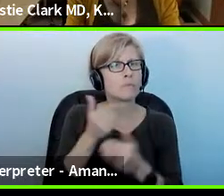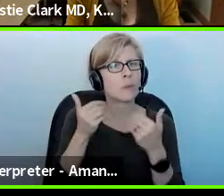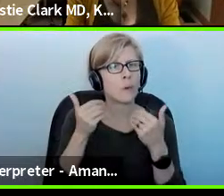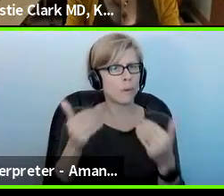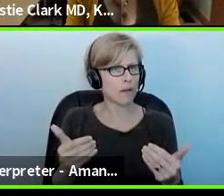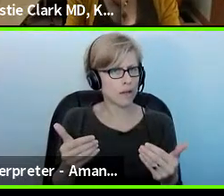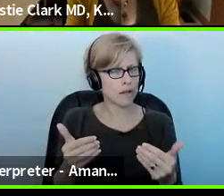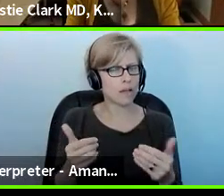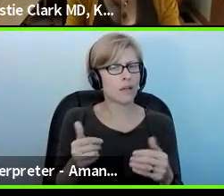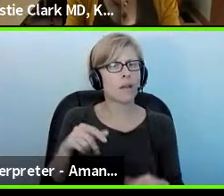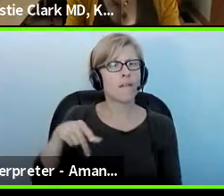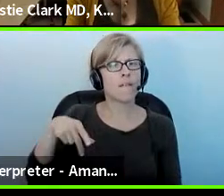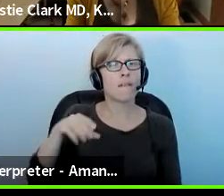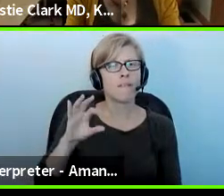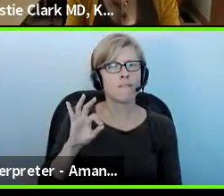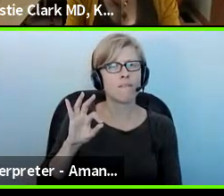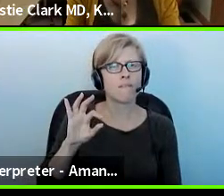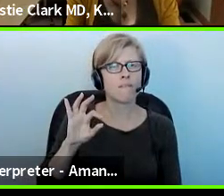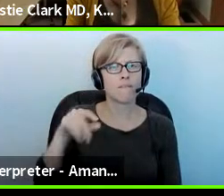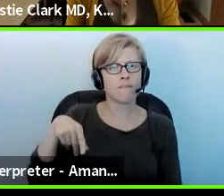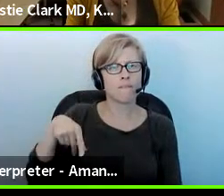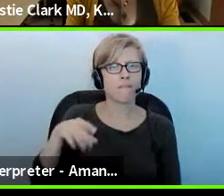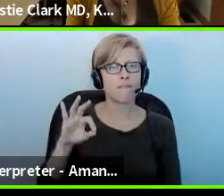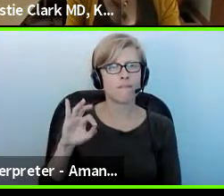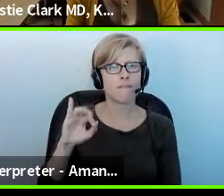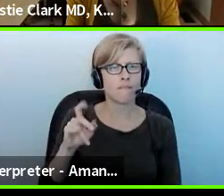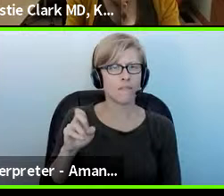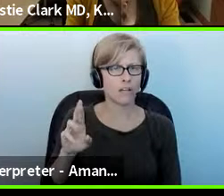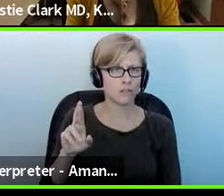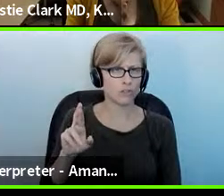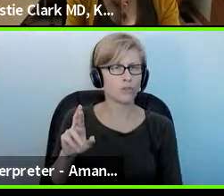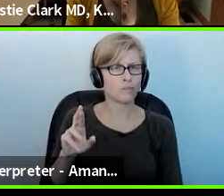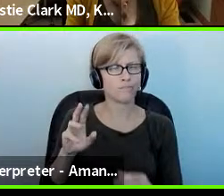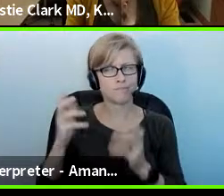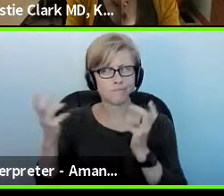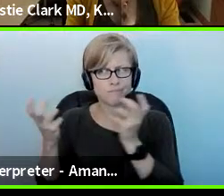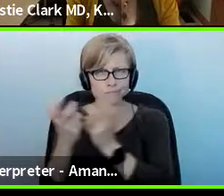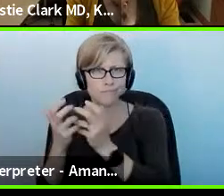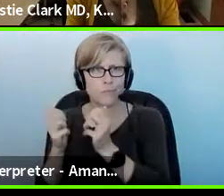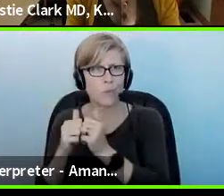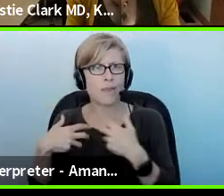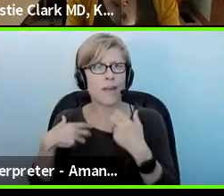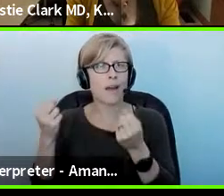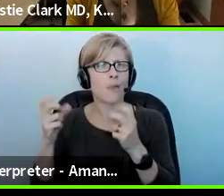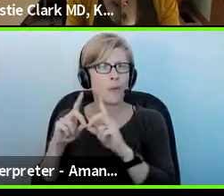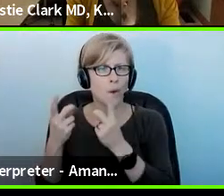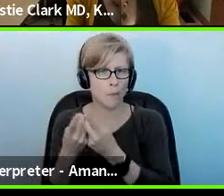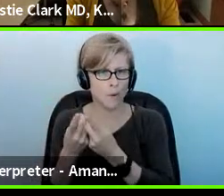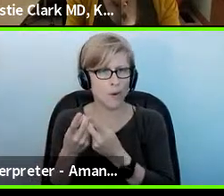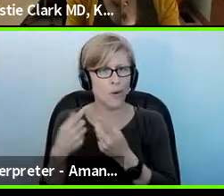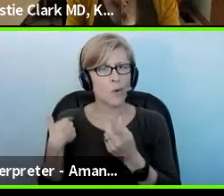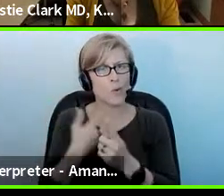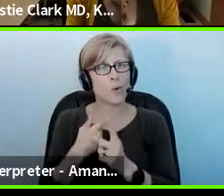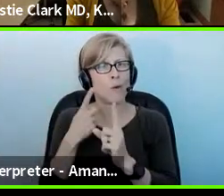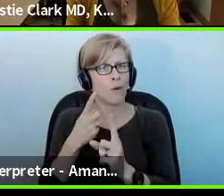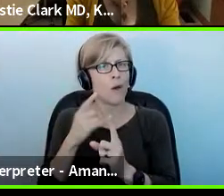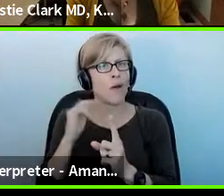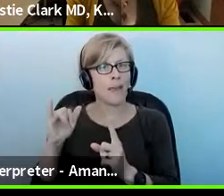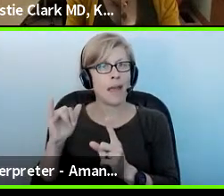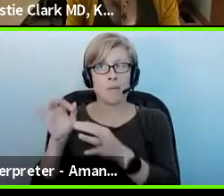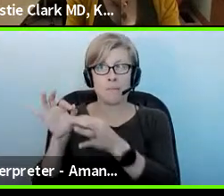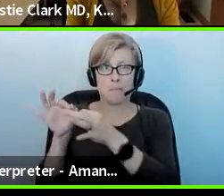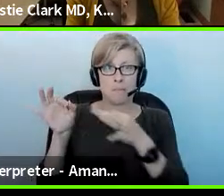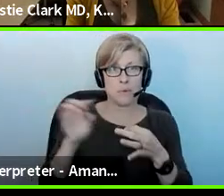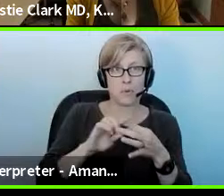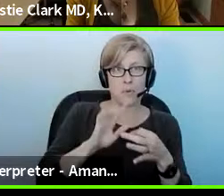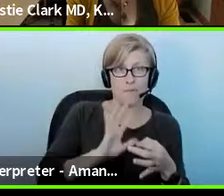COVID-19 Pfizer vaccine, partnering with our health department. We're really looking forward to when that age lowers. But